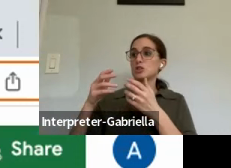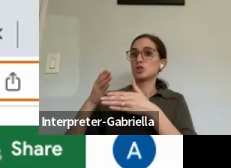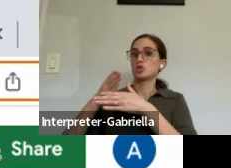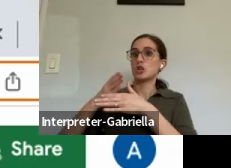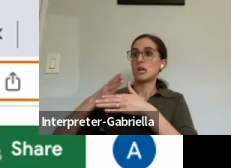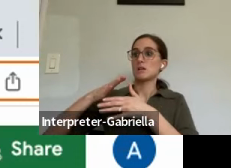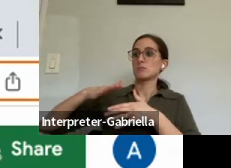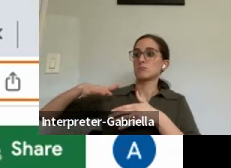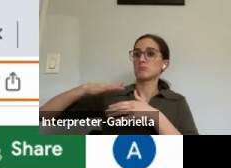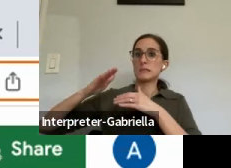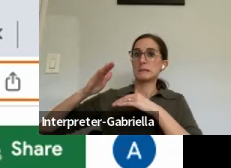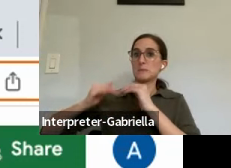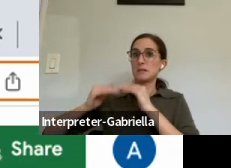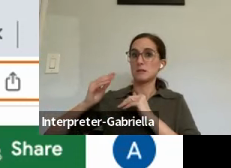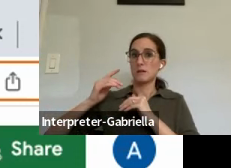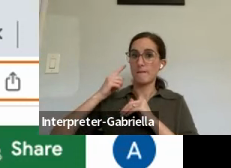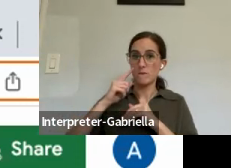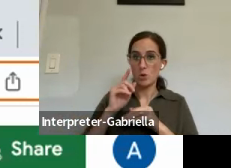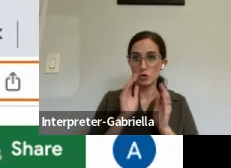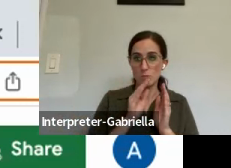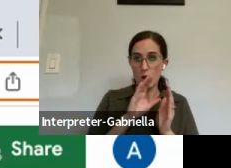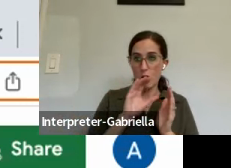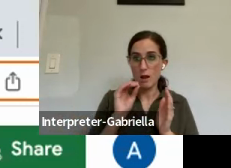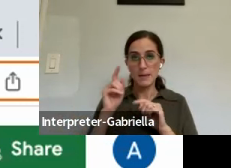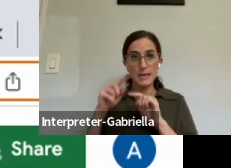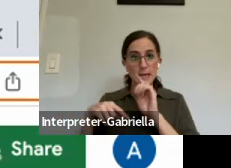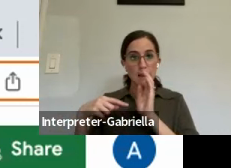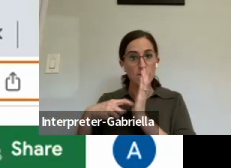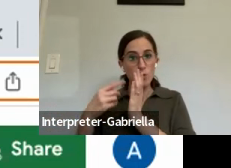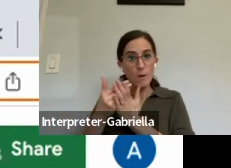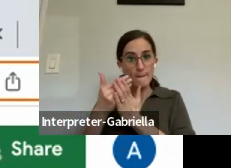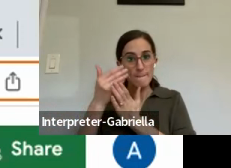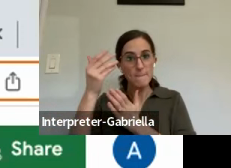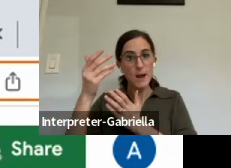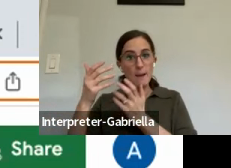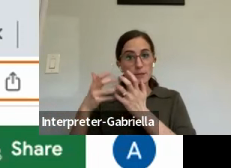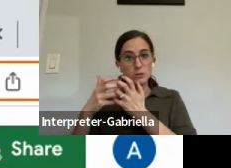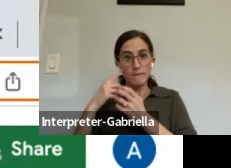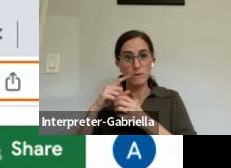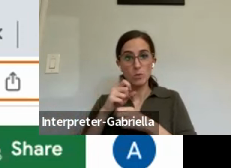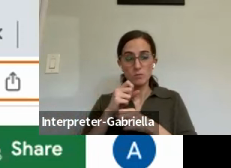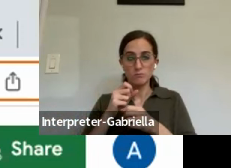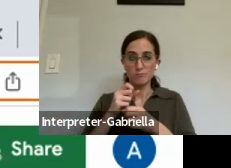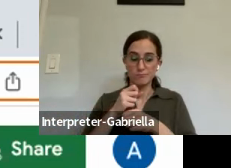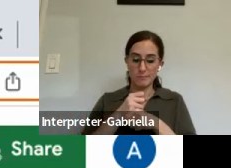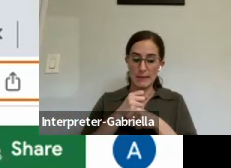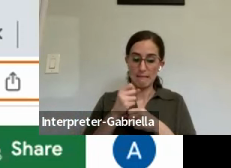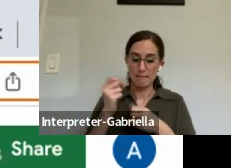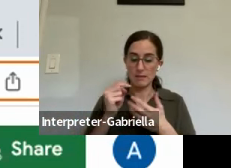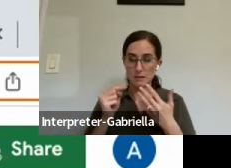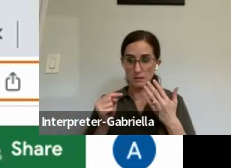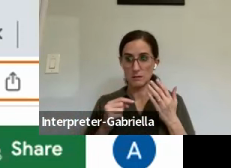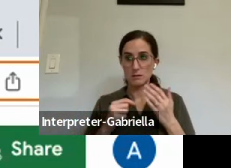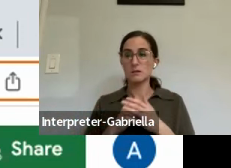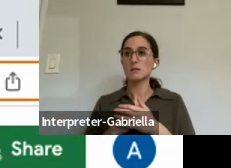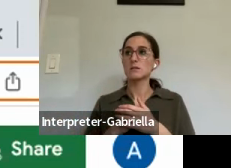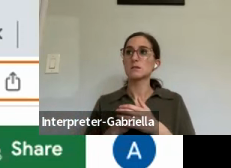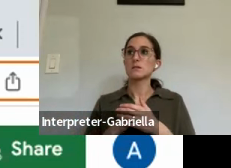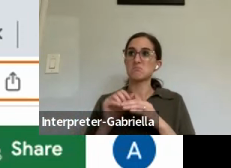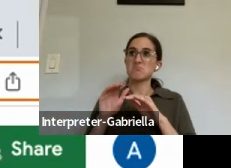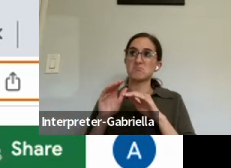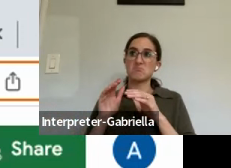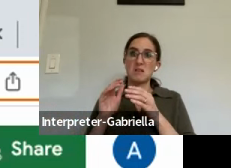to invest in those things themselves, to give them the opportunity to establish and grow, and then